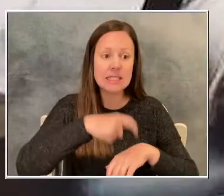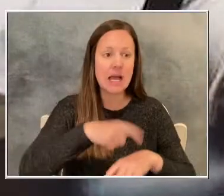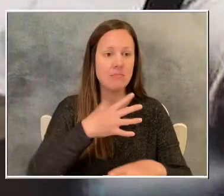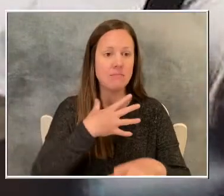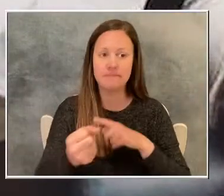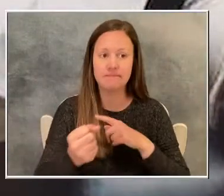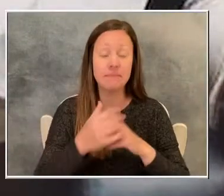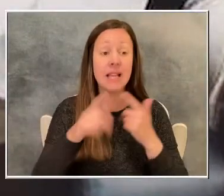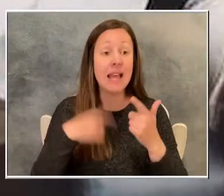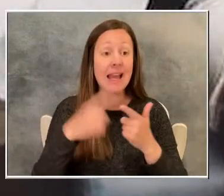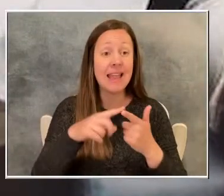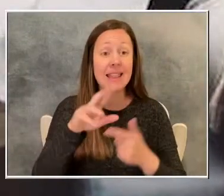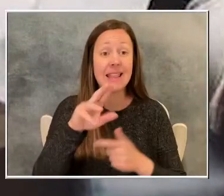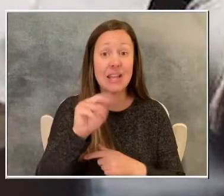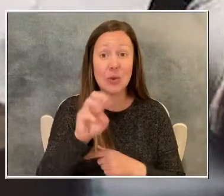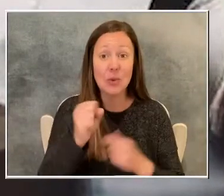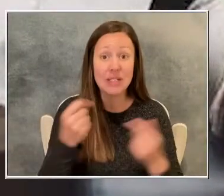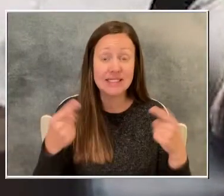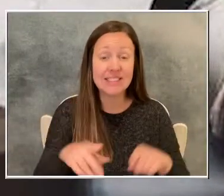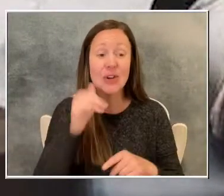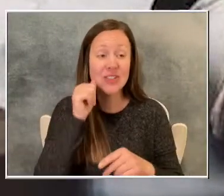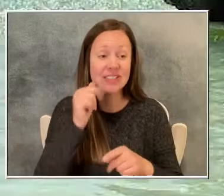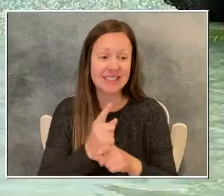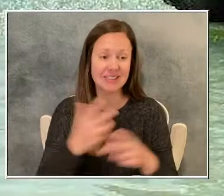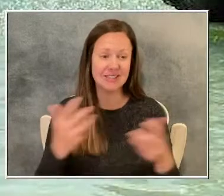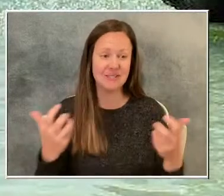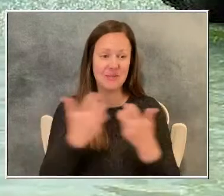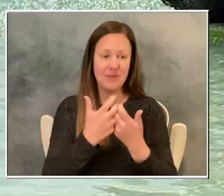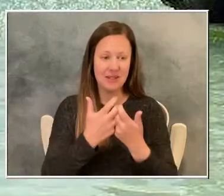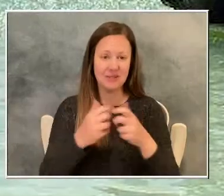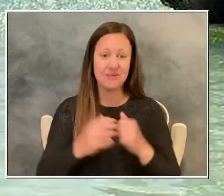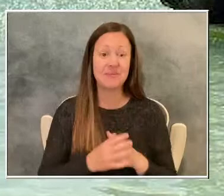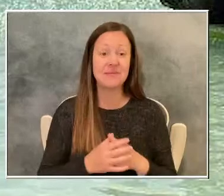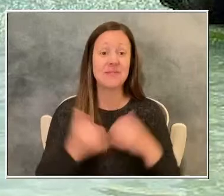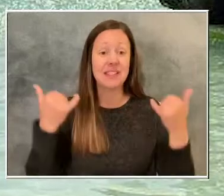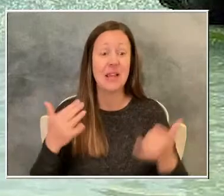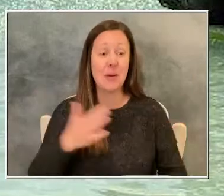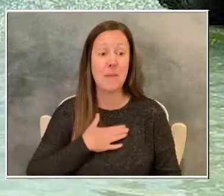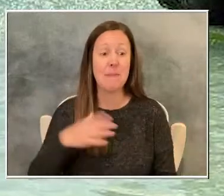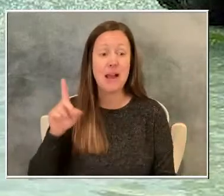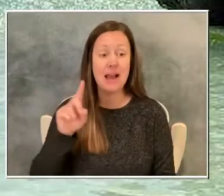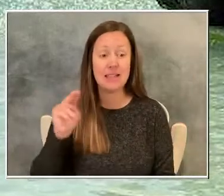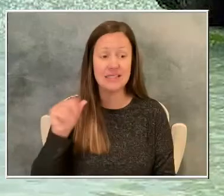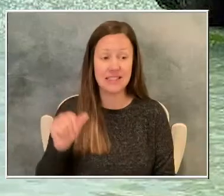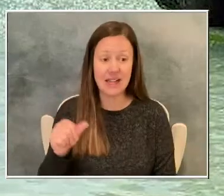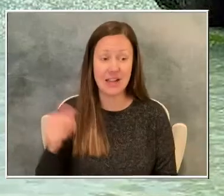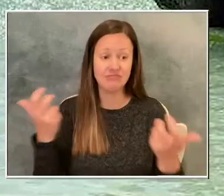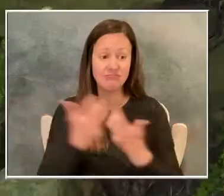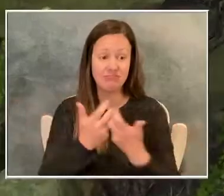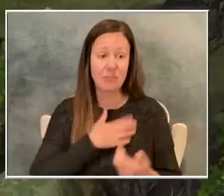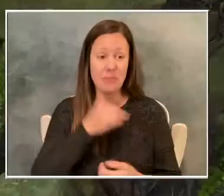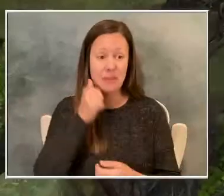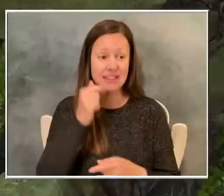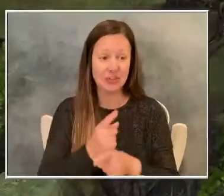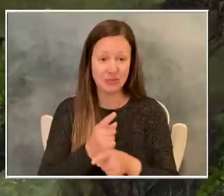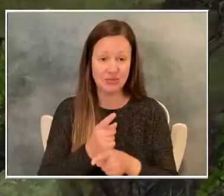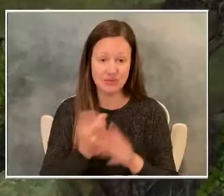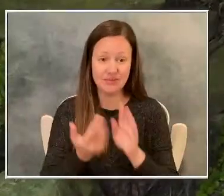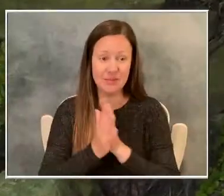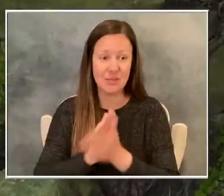Her sister was a match. I'm now my sister. My DNA doesn't exist anymore. It's her DNA.